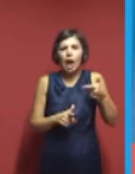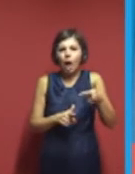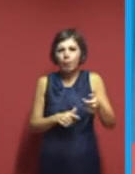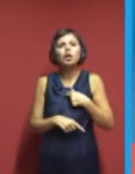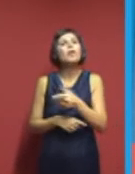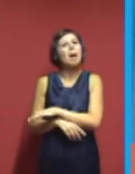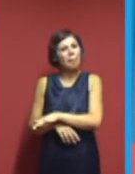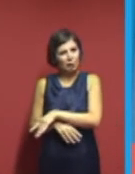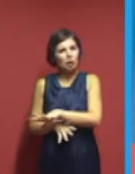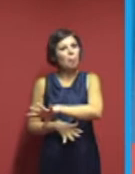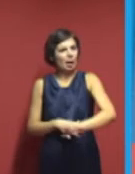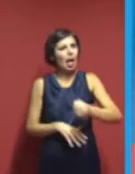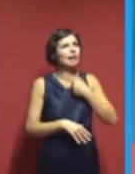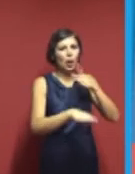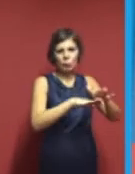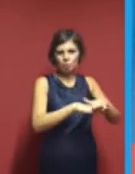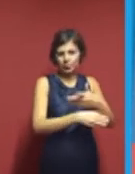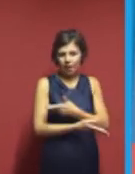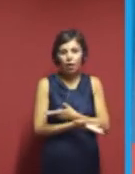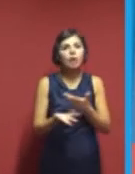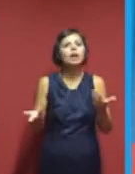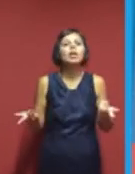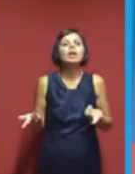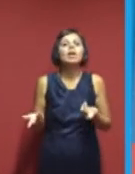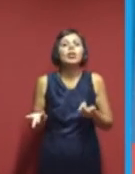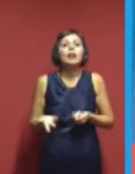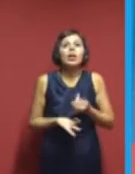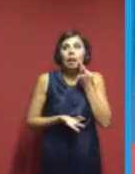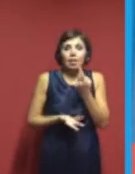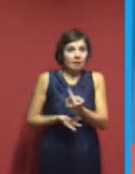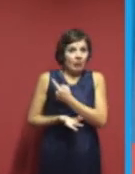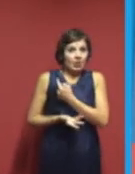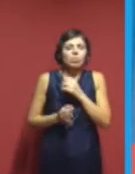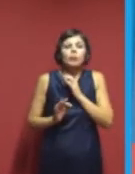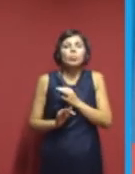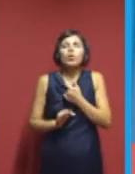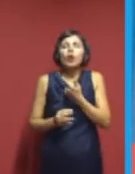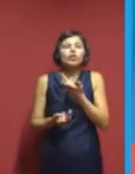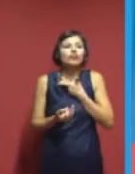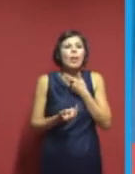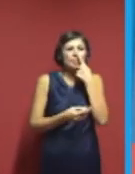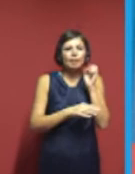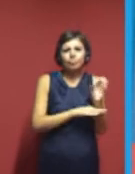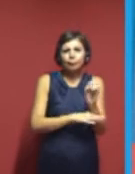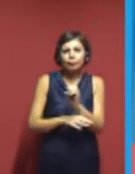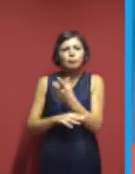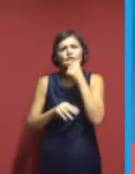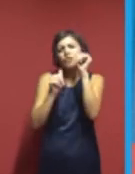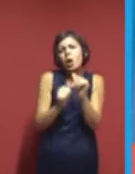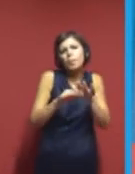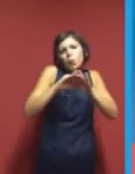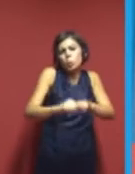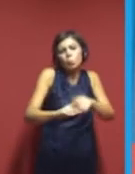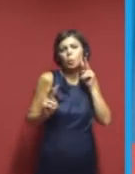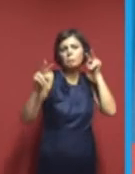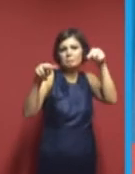we think of our instructors, which is more so as mentors who are there to support the child and make sure they're safe, rather than telling them what